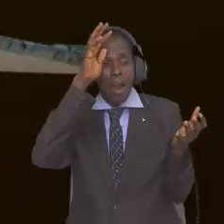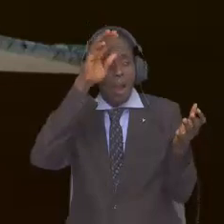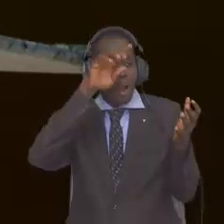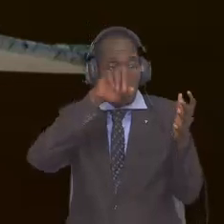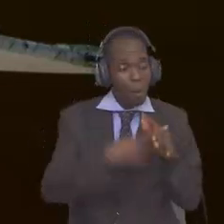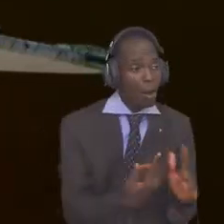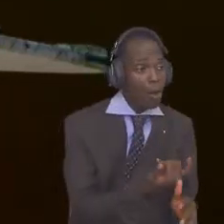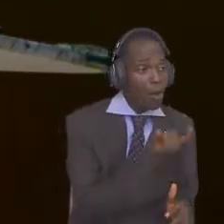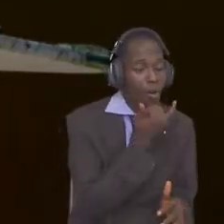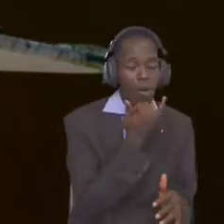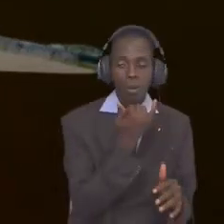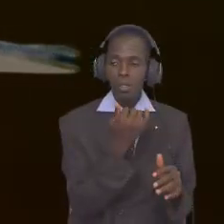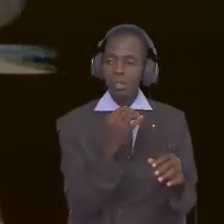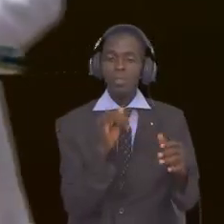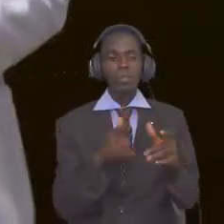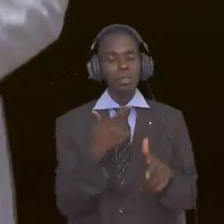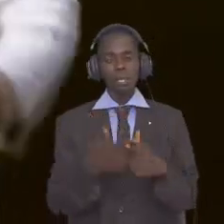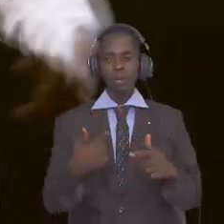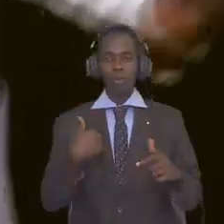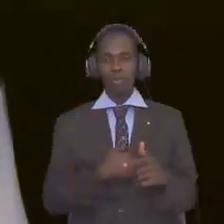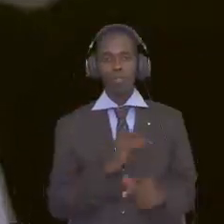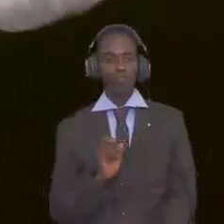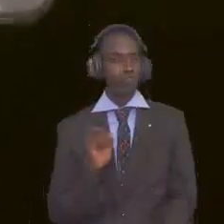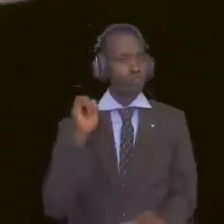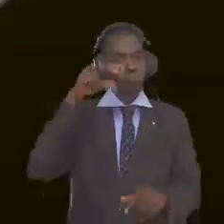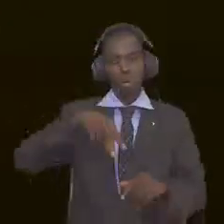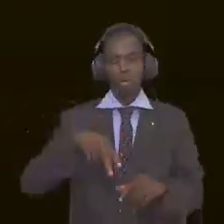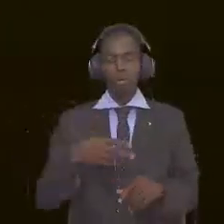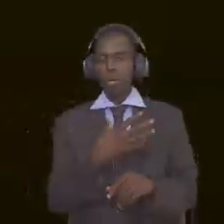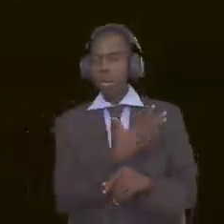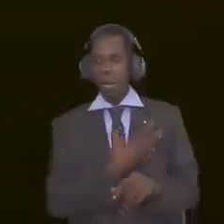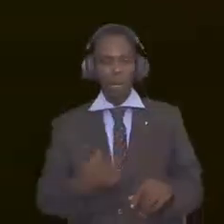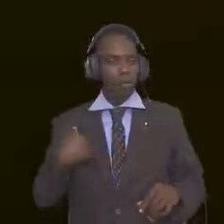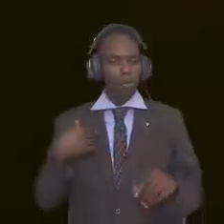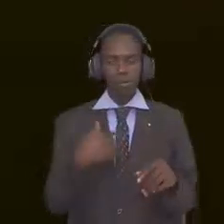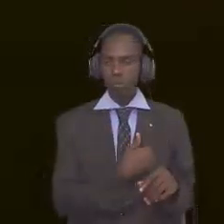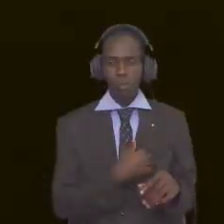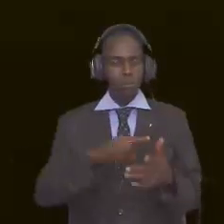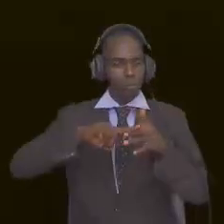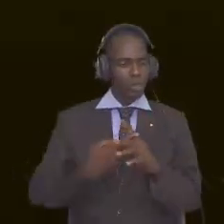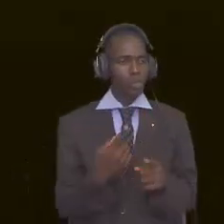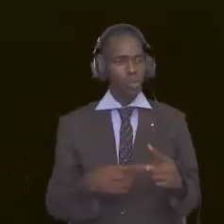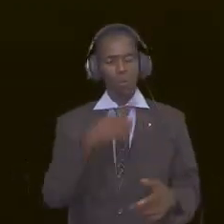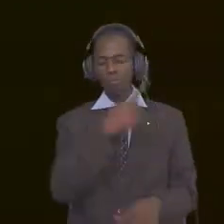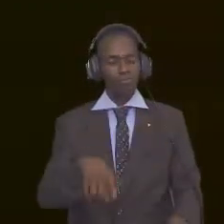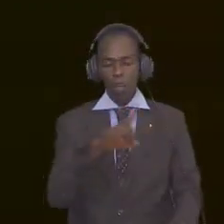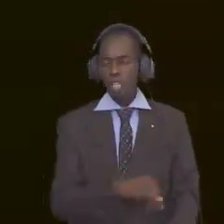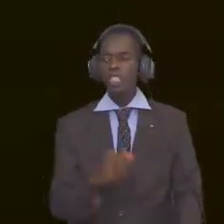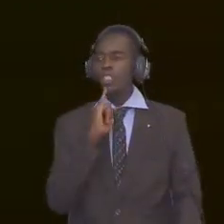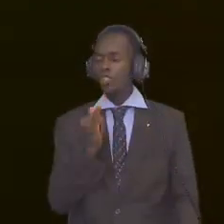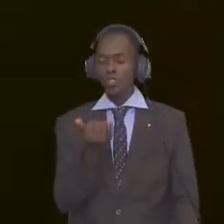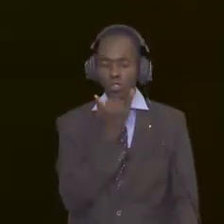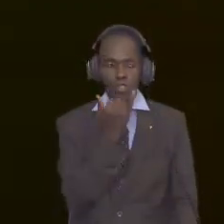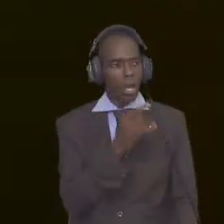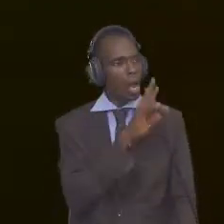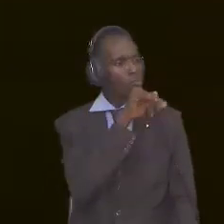waiting for her to go wrong. And then we rise up with some club in our hand. And we say, that should never happen. Are